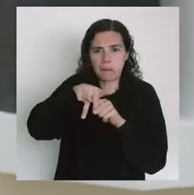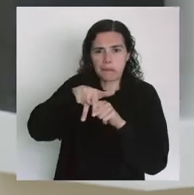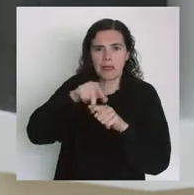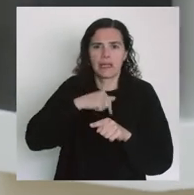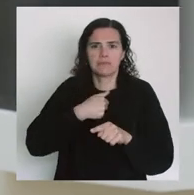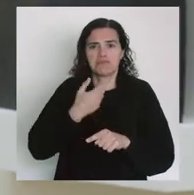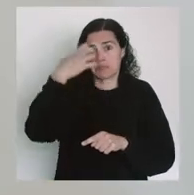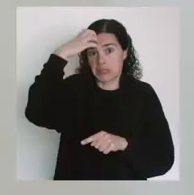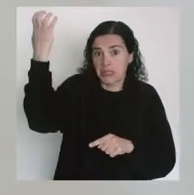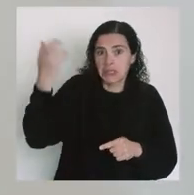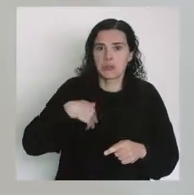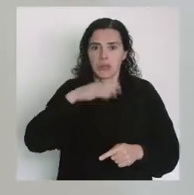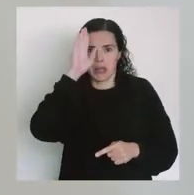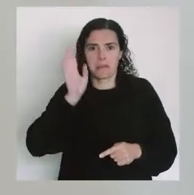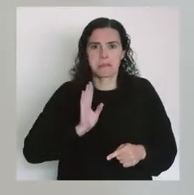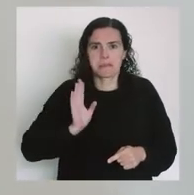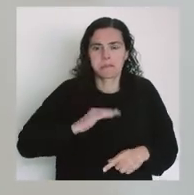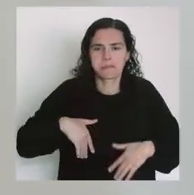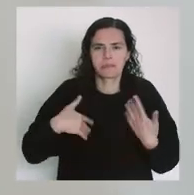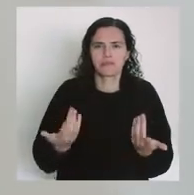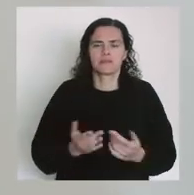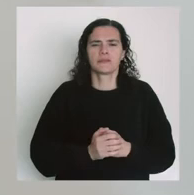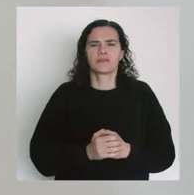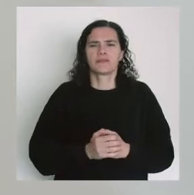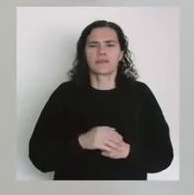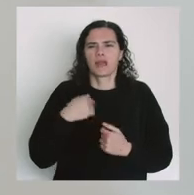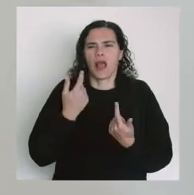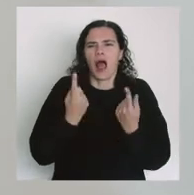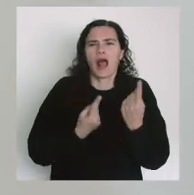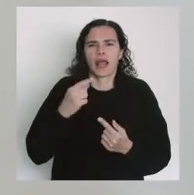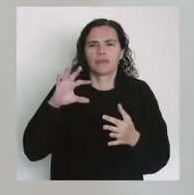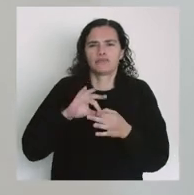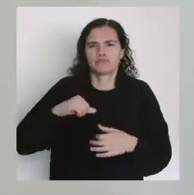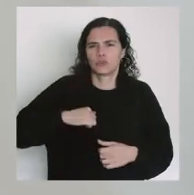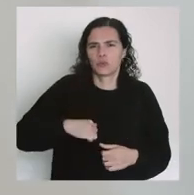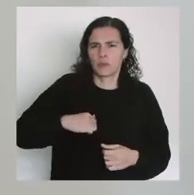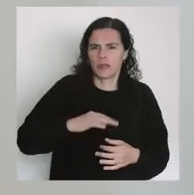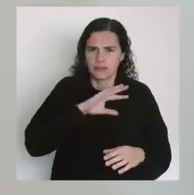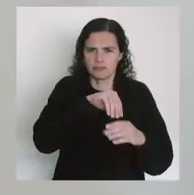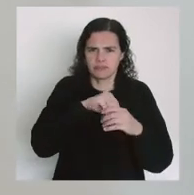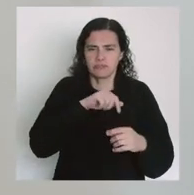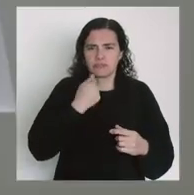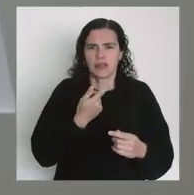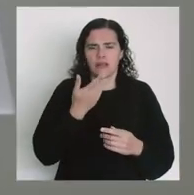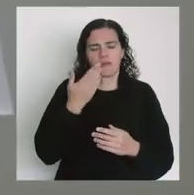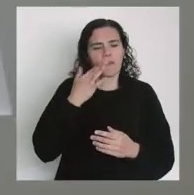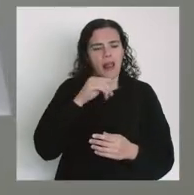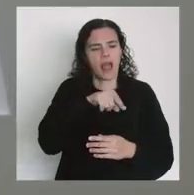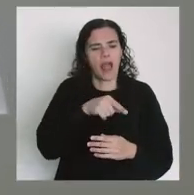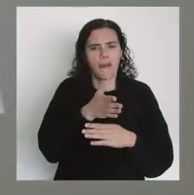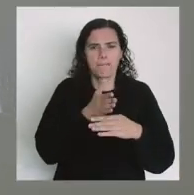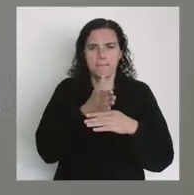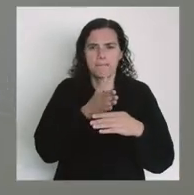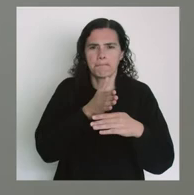a king, a soldier, some nobility. Usually they are placed in the middle of